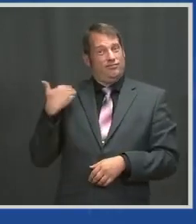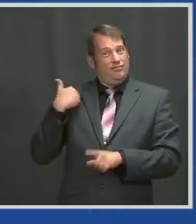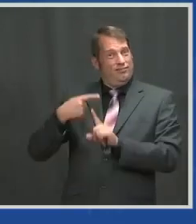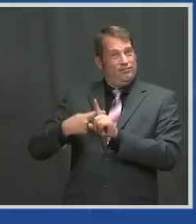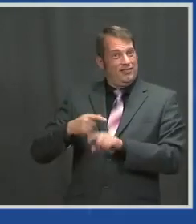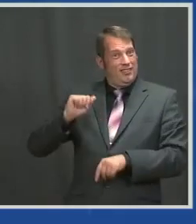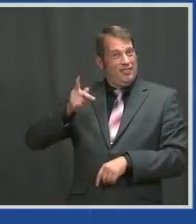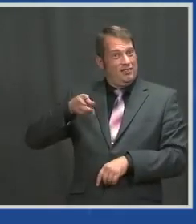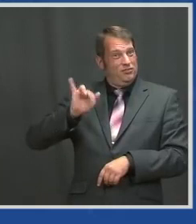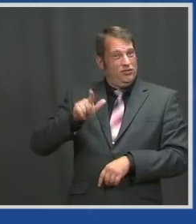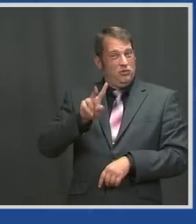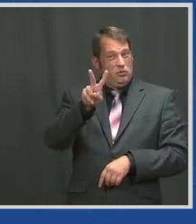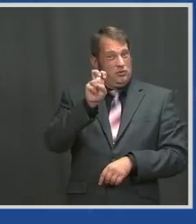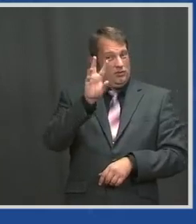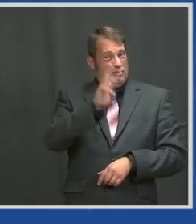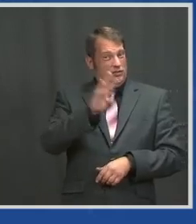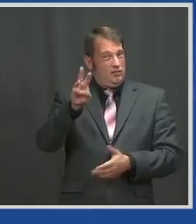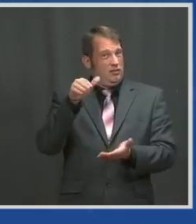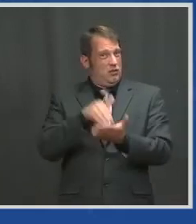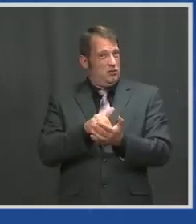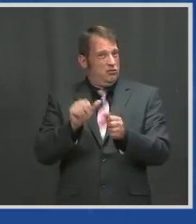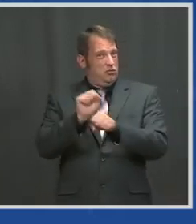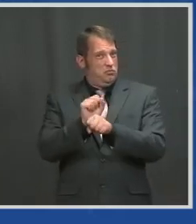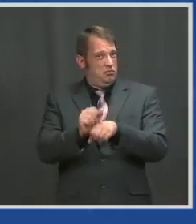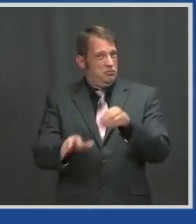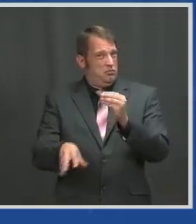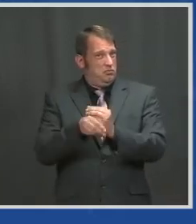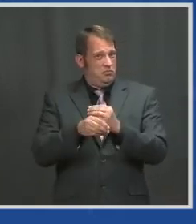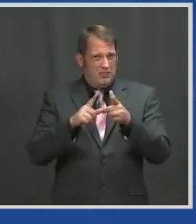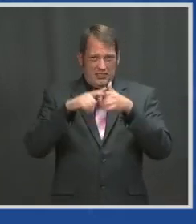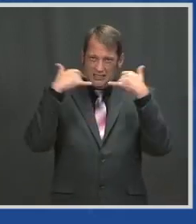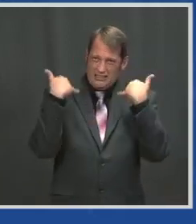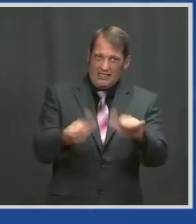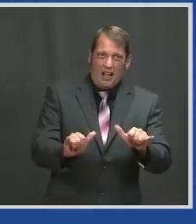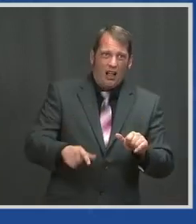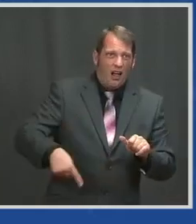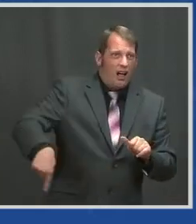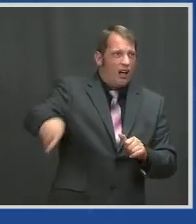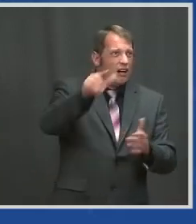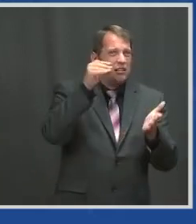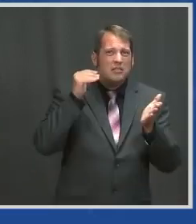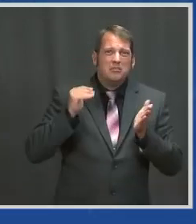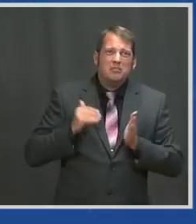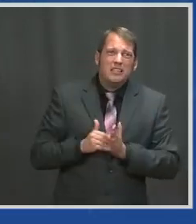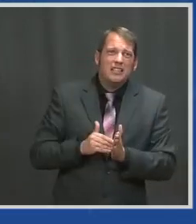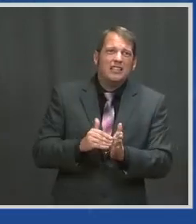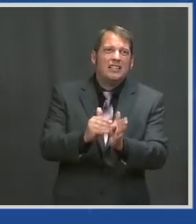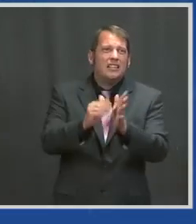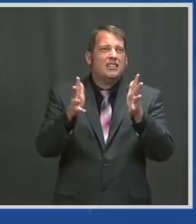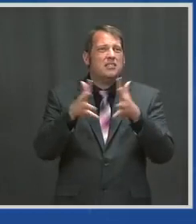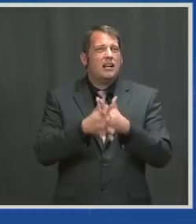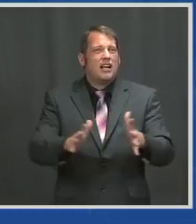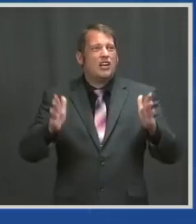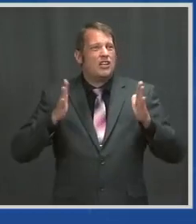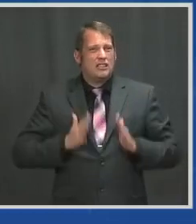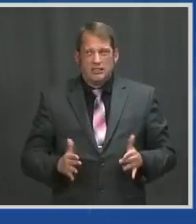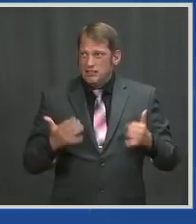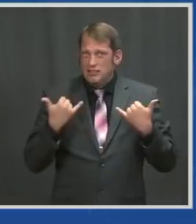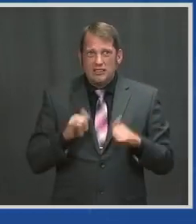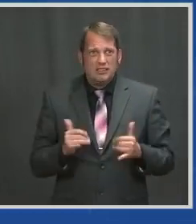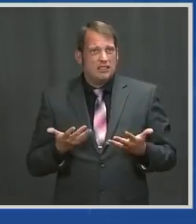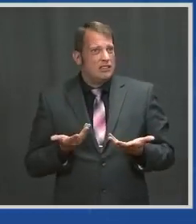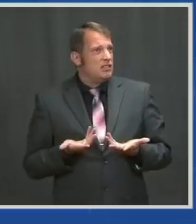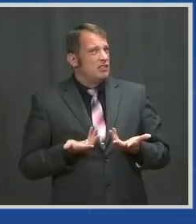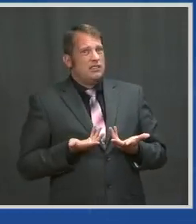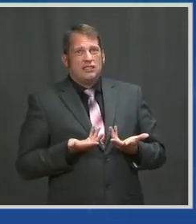job. And there are millions of Americans out there who, through no fault of their own, have been knocked flat